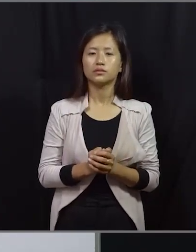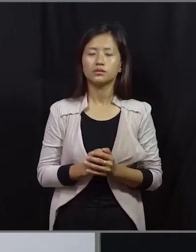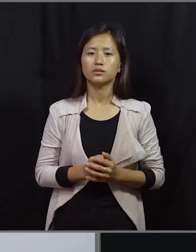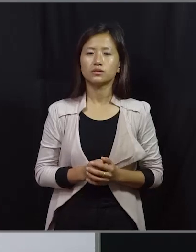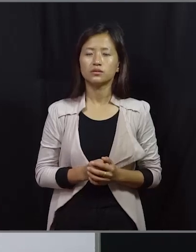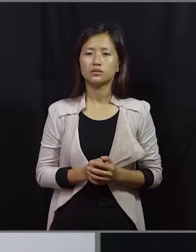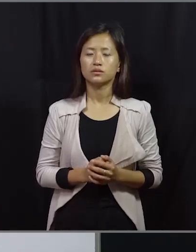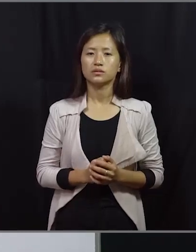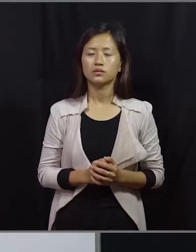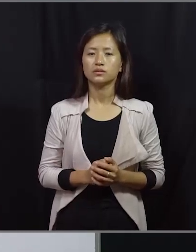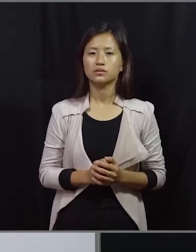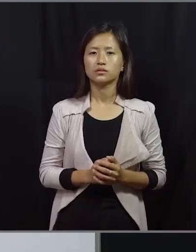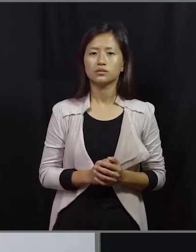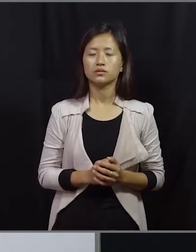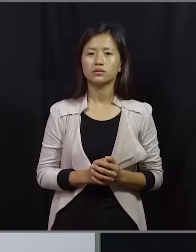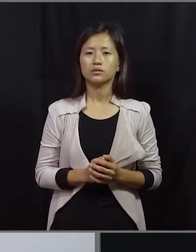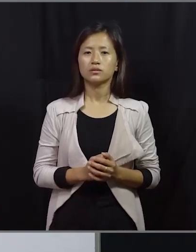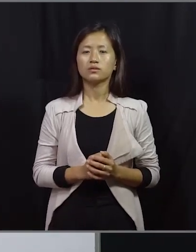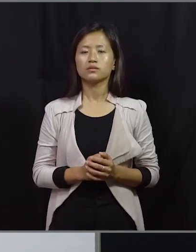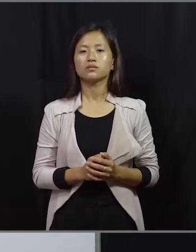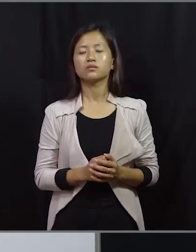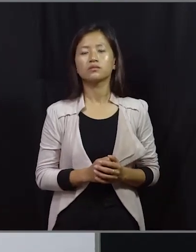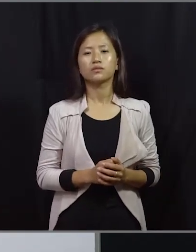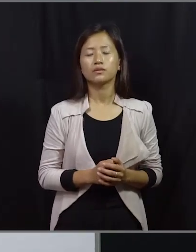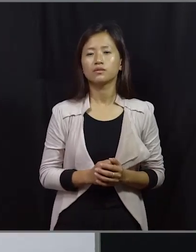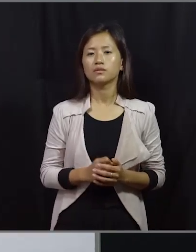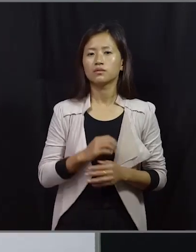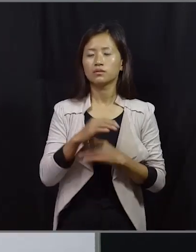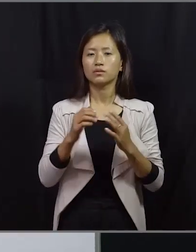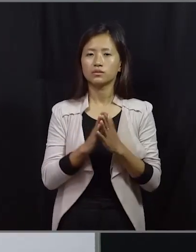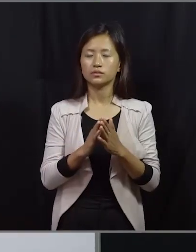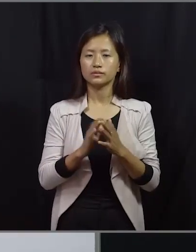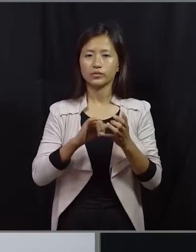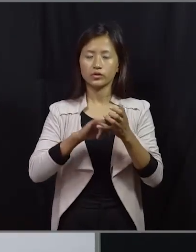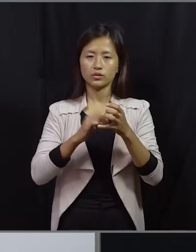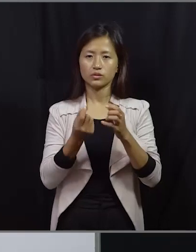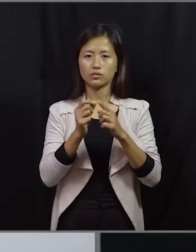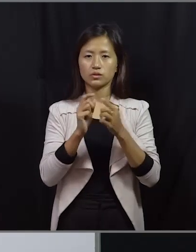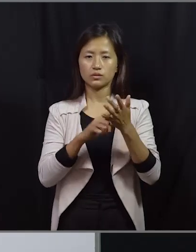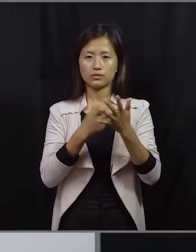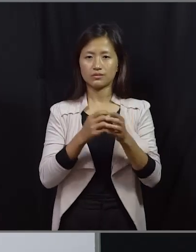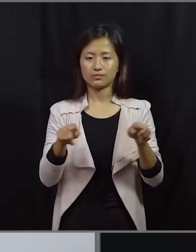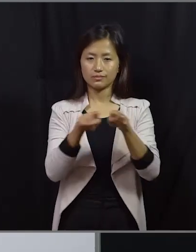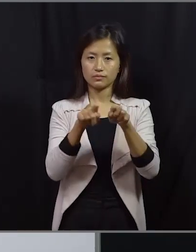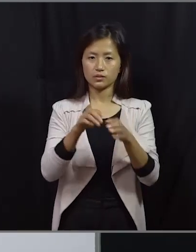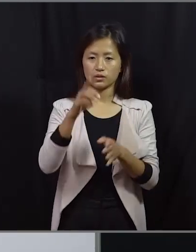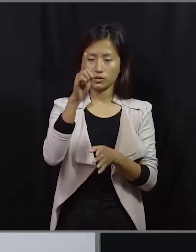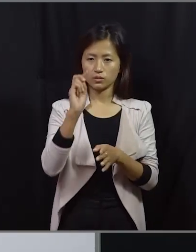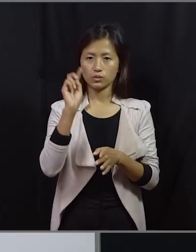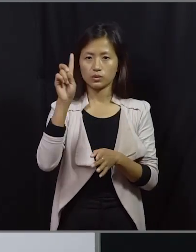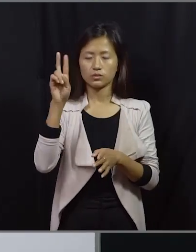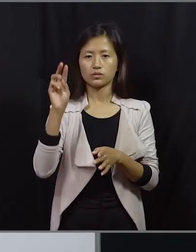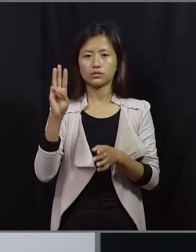See, this is a superset of these 3 sets. This is also a superset of these 3 sets. So therefore, the universal set is not